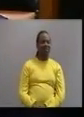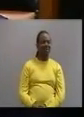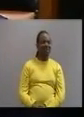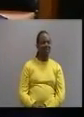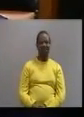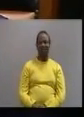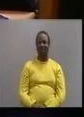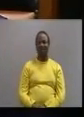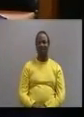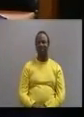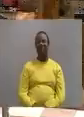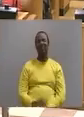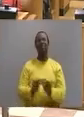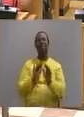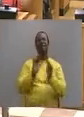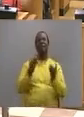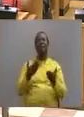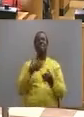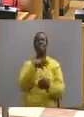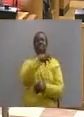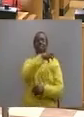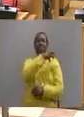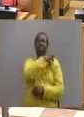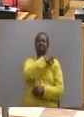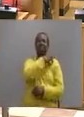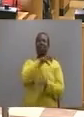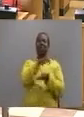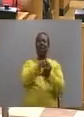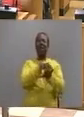next speaker is the Honourable Deputy Minister of Agriculture. Order, honourable members.